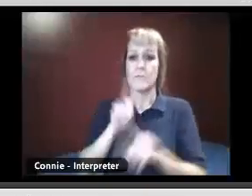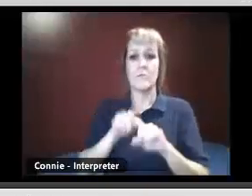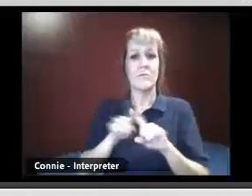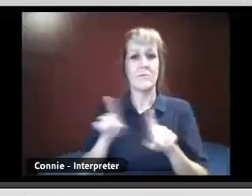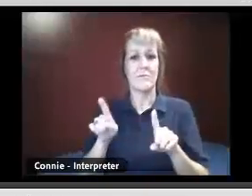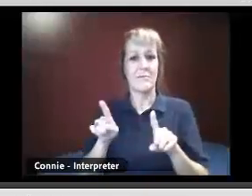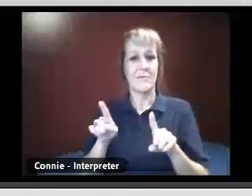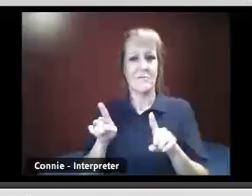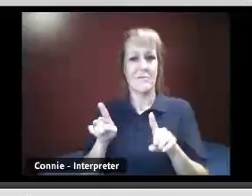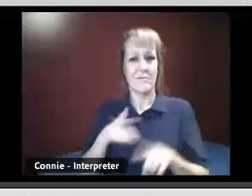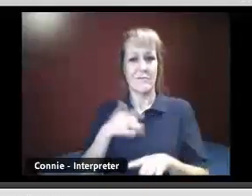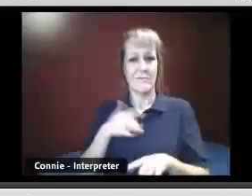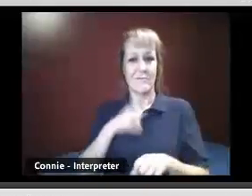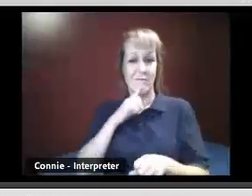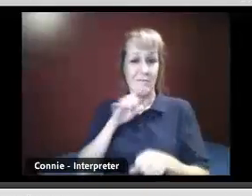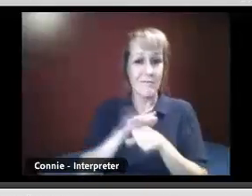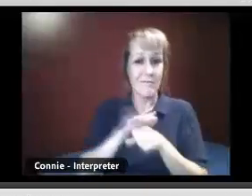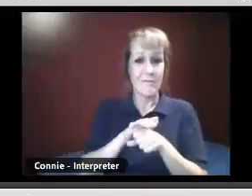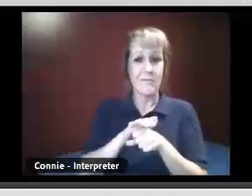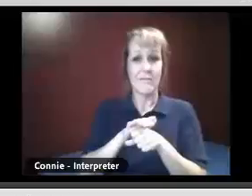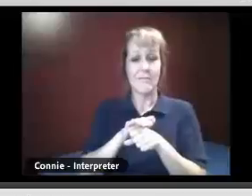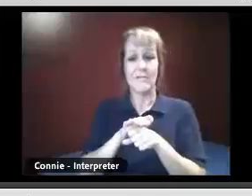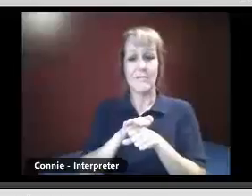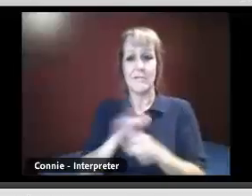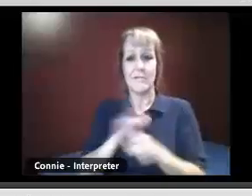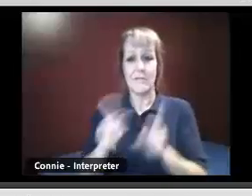get the commitment and the buy-in that you really want